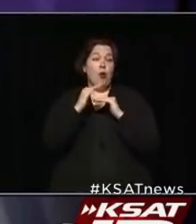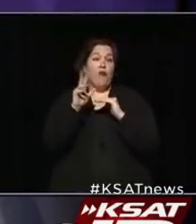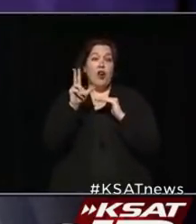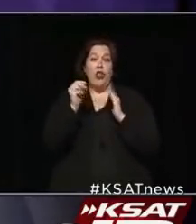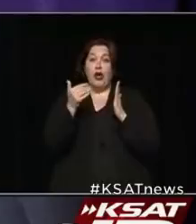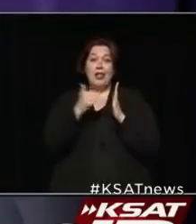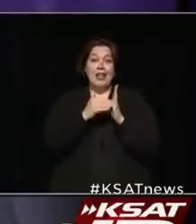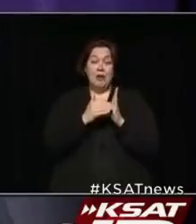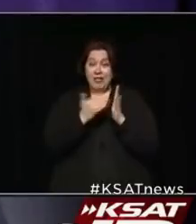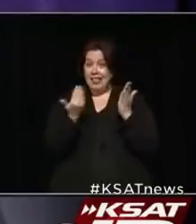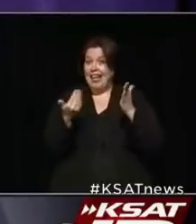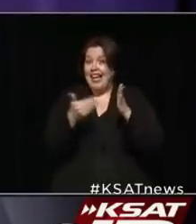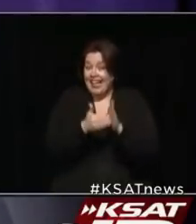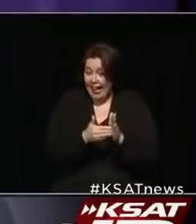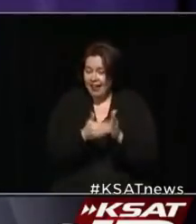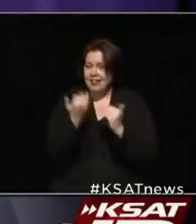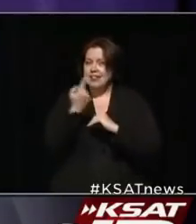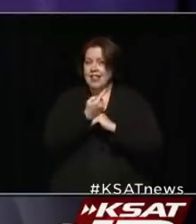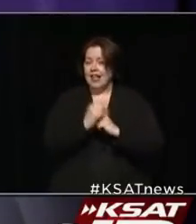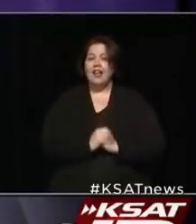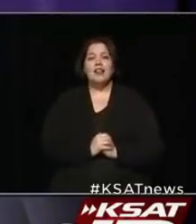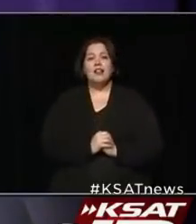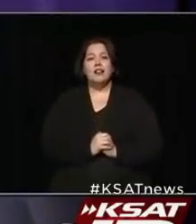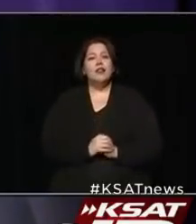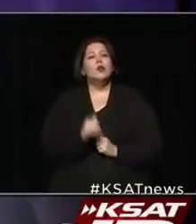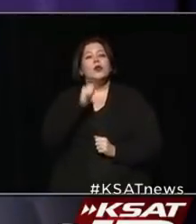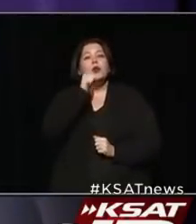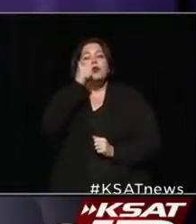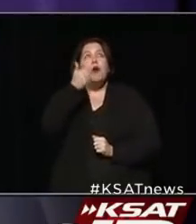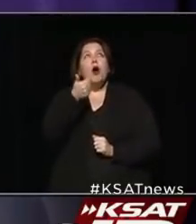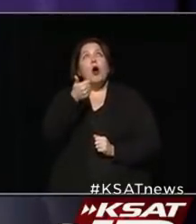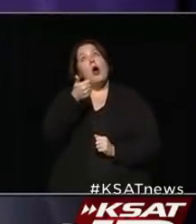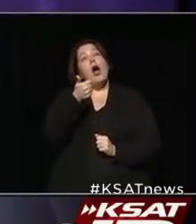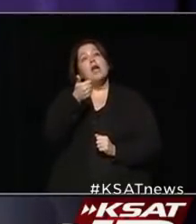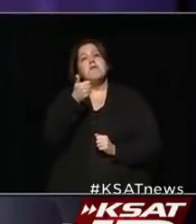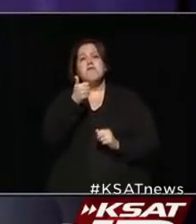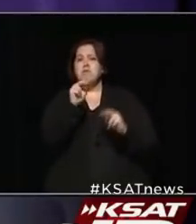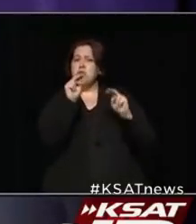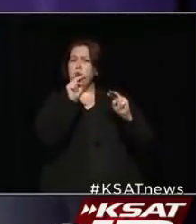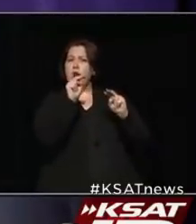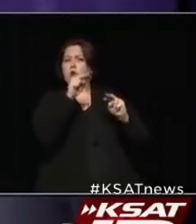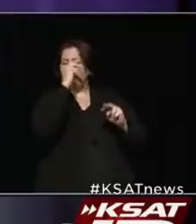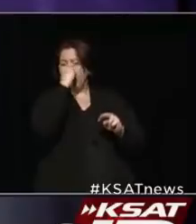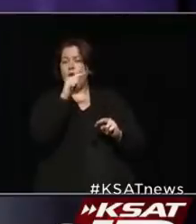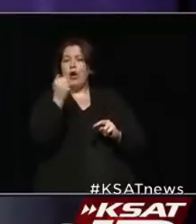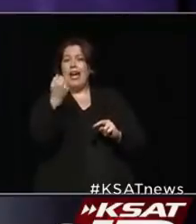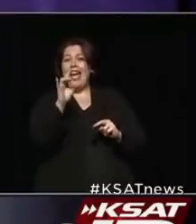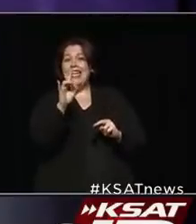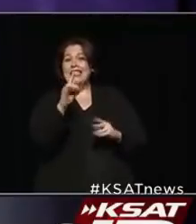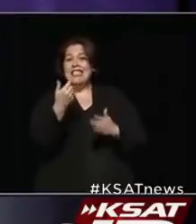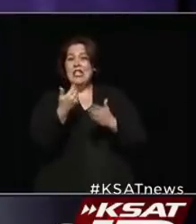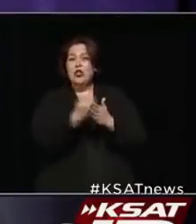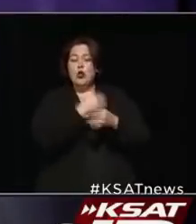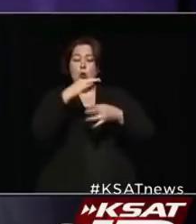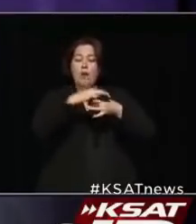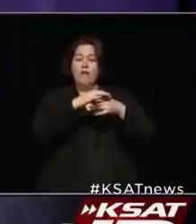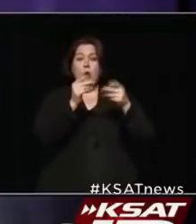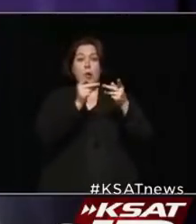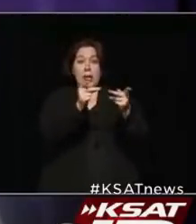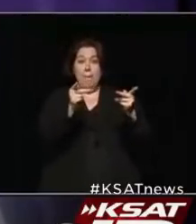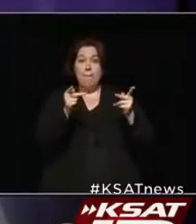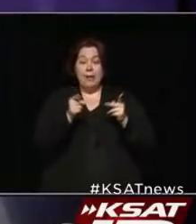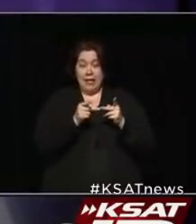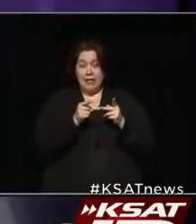30,000 again today. And tomorrow, be on the lookout for 18 new voting sites that